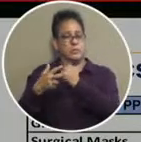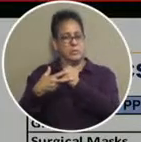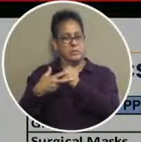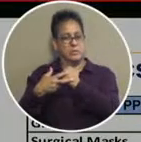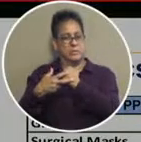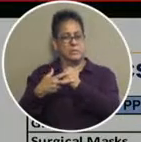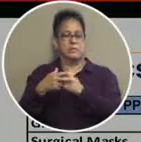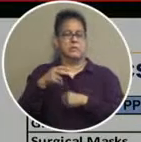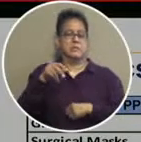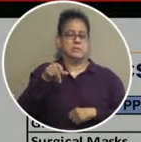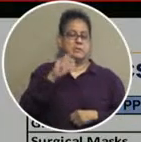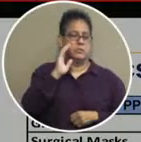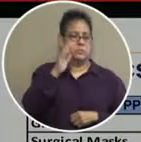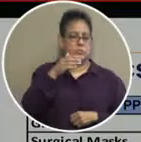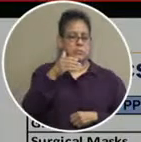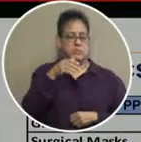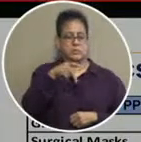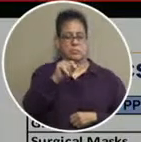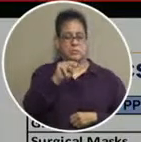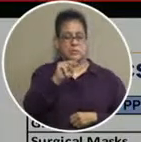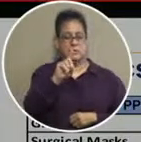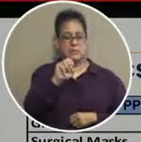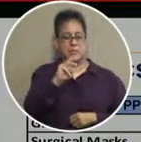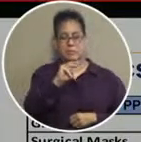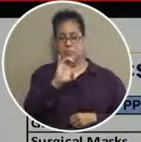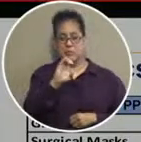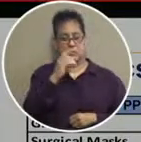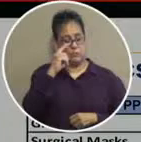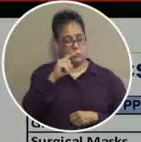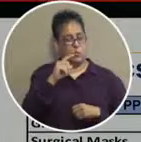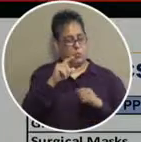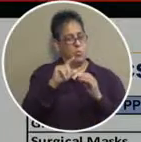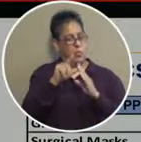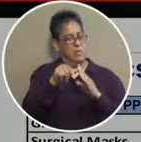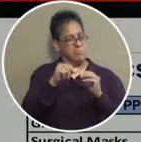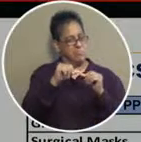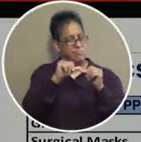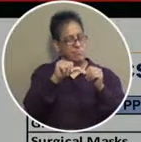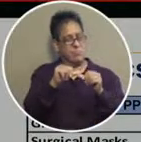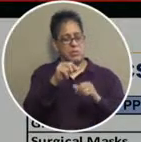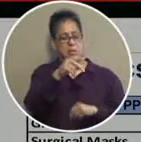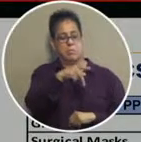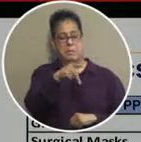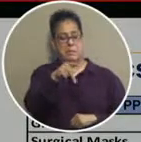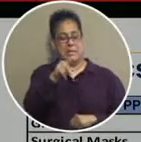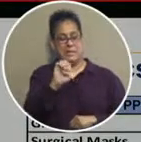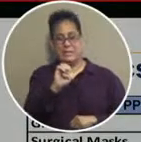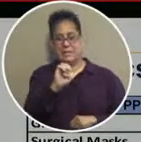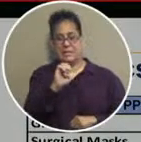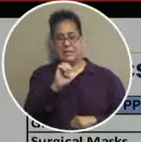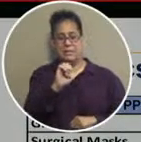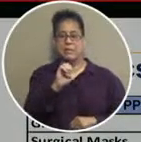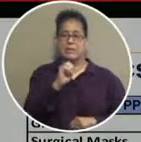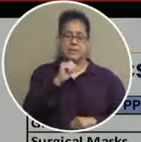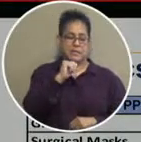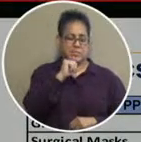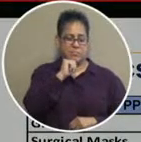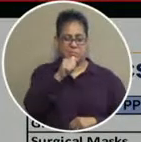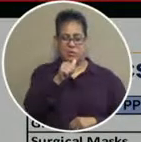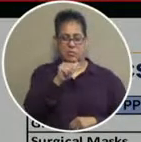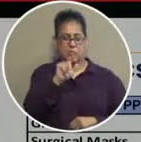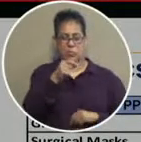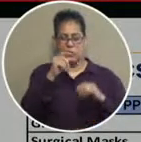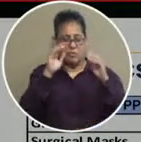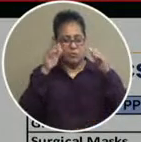you can see, we will be dealing with this pandemic for quite some time. Our PPE are no longer just